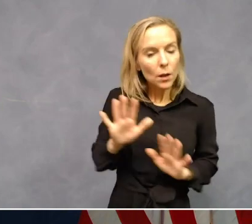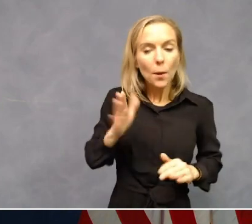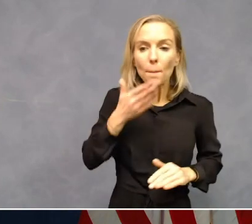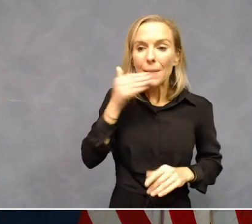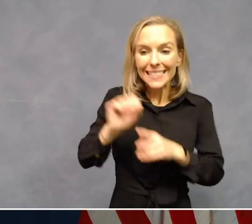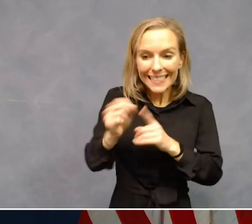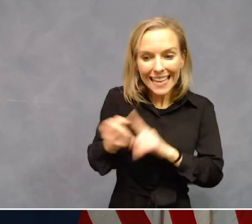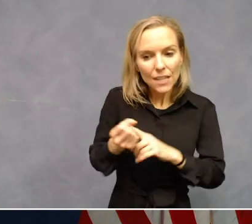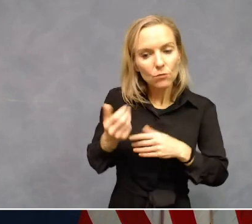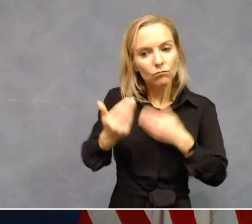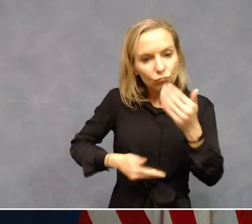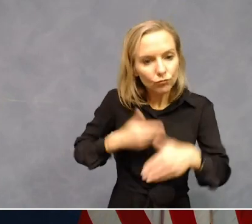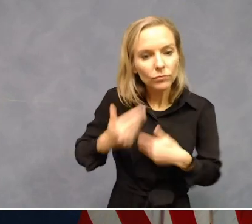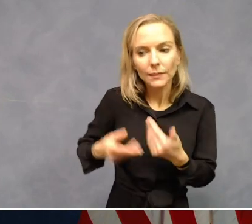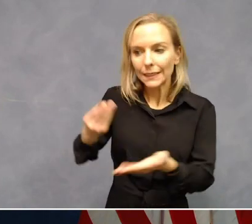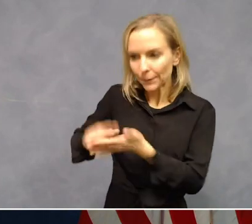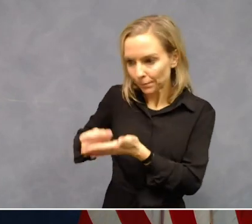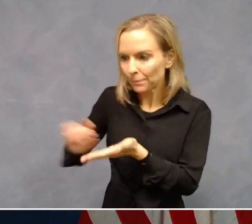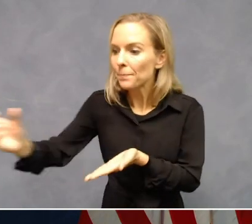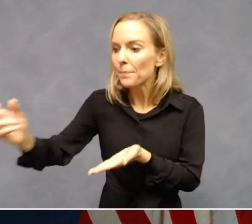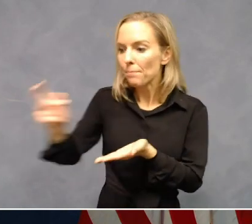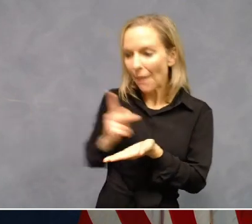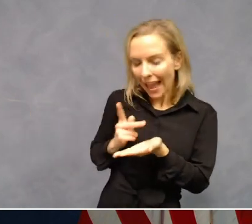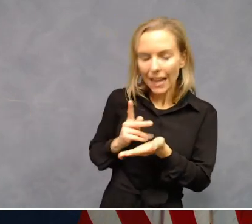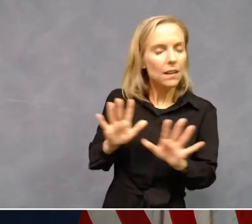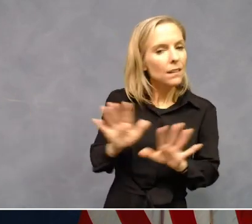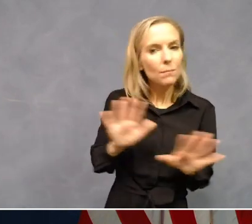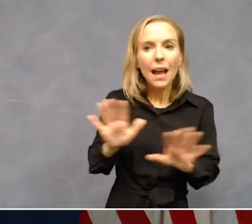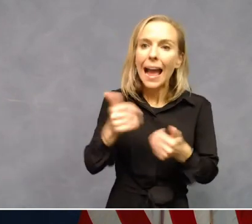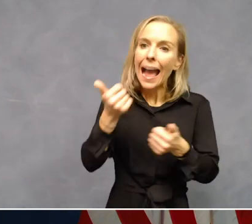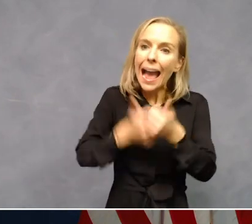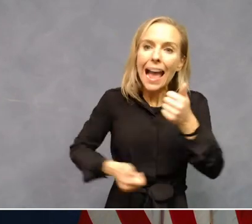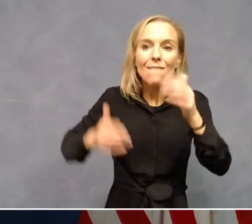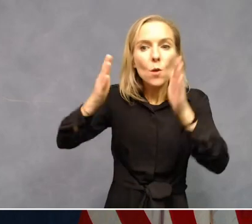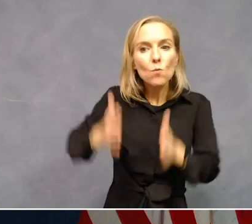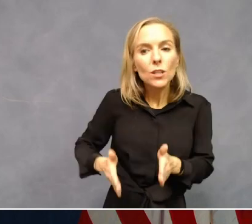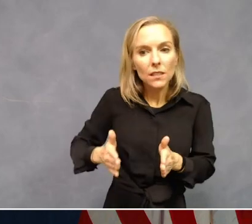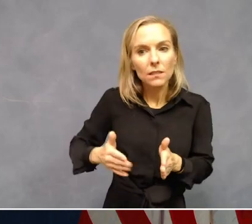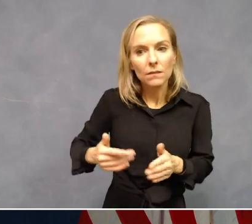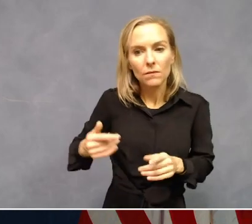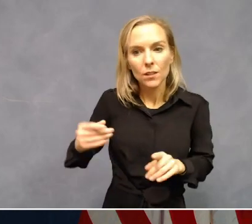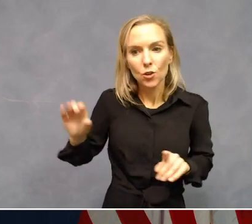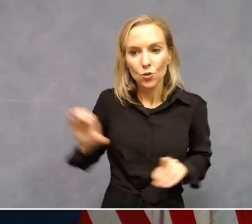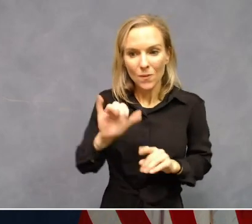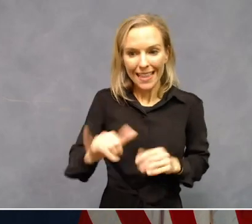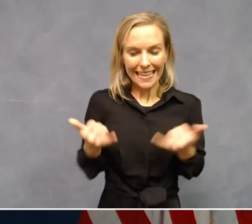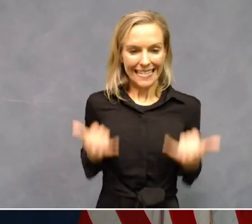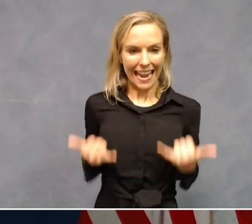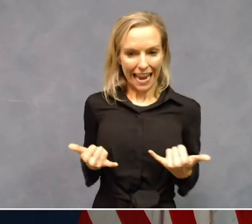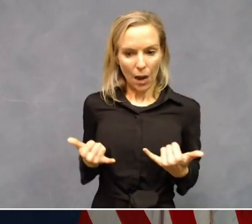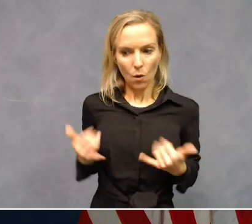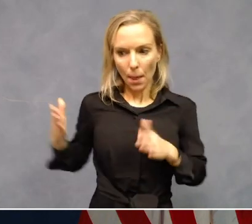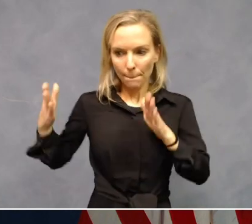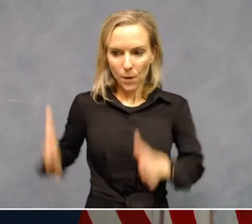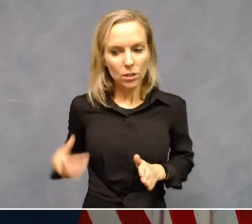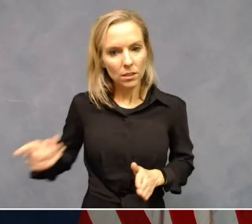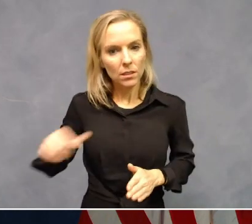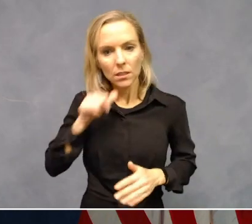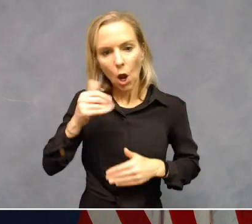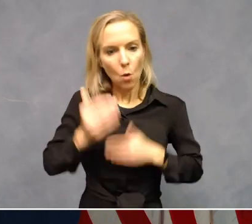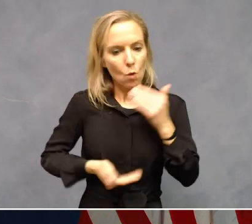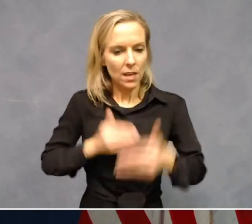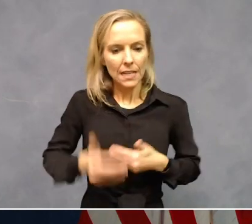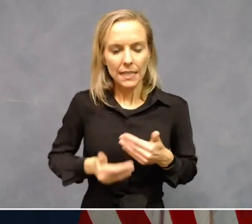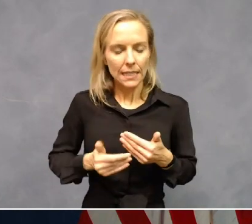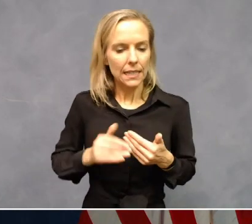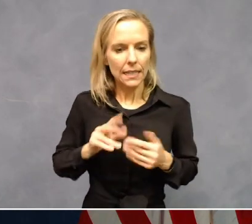ahead and get that money back in. But every person that we put on doing that right now is a person that is not processing claims.